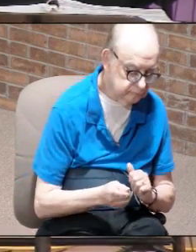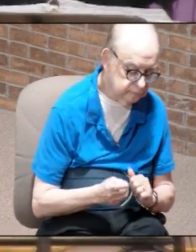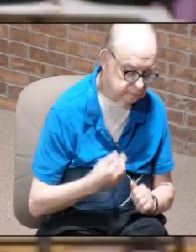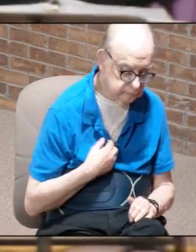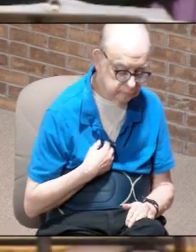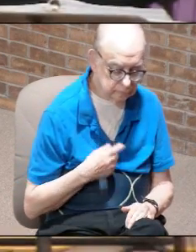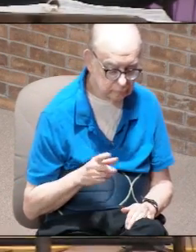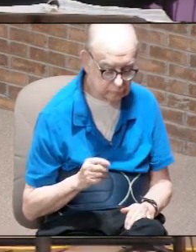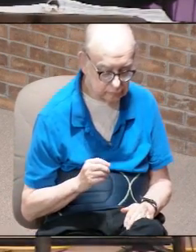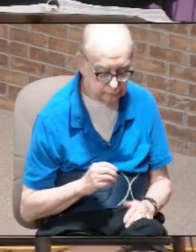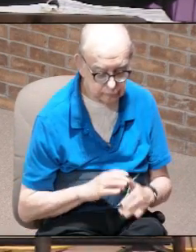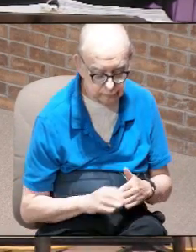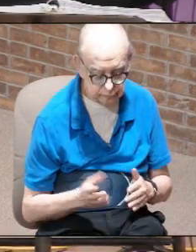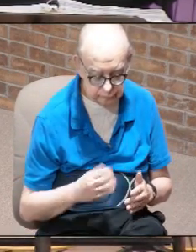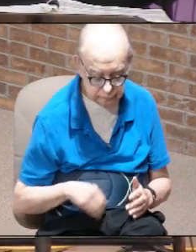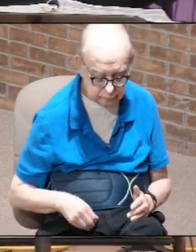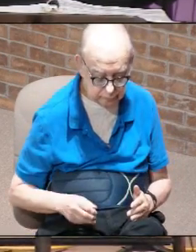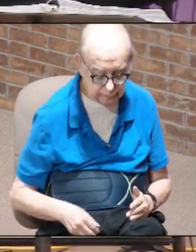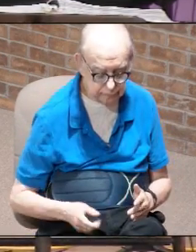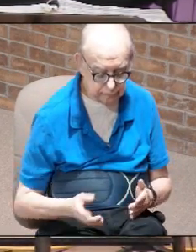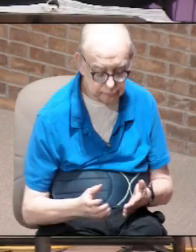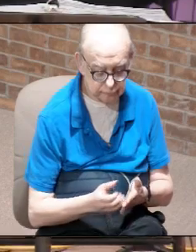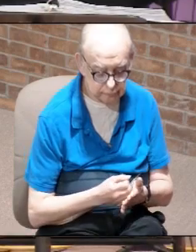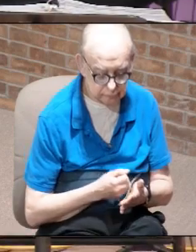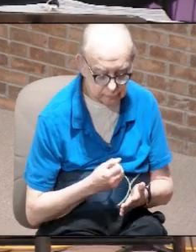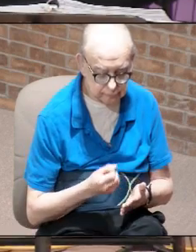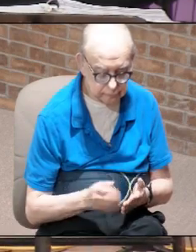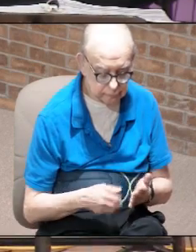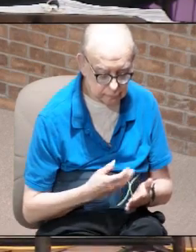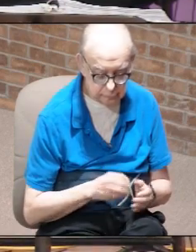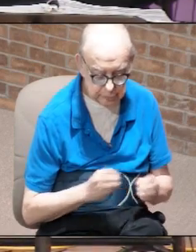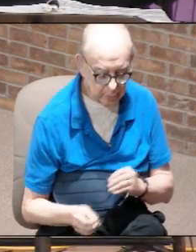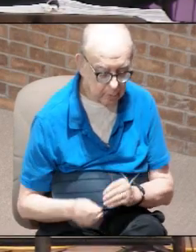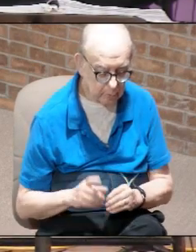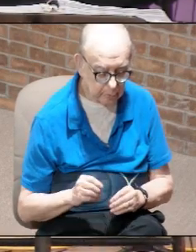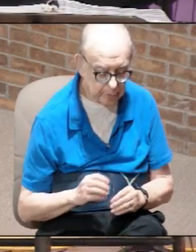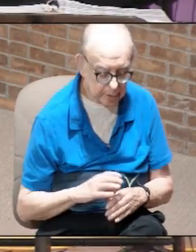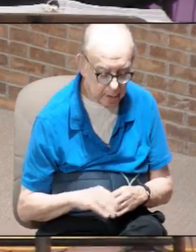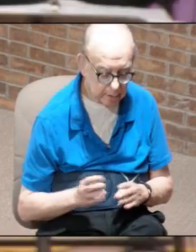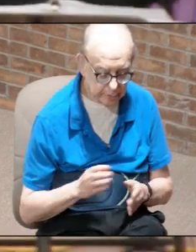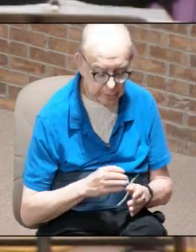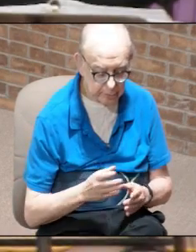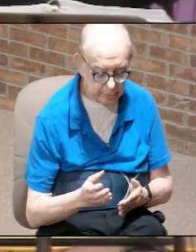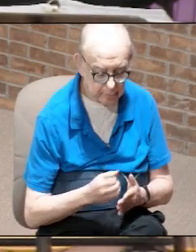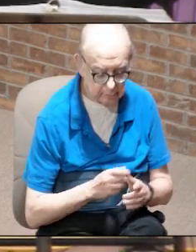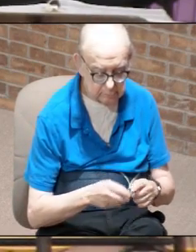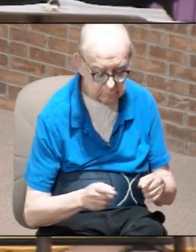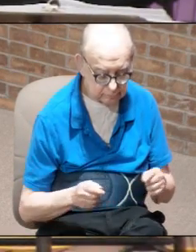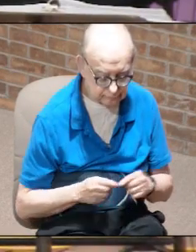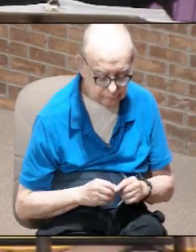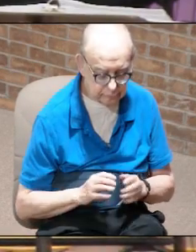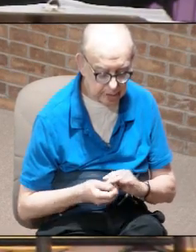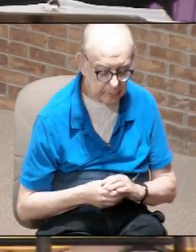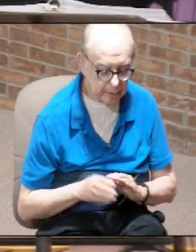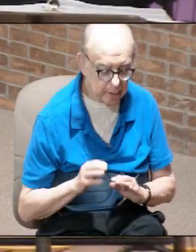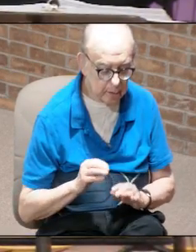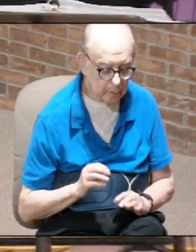had $20 in his pocket. And when the offering plate came by, he put all $20 in. Then he became a